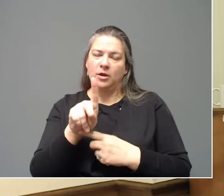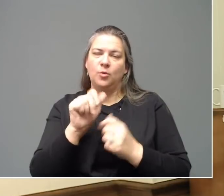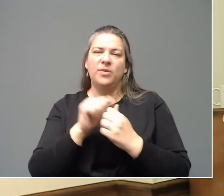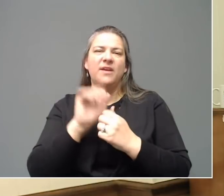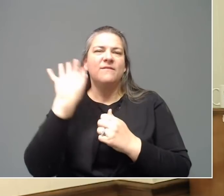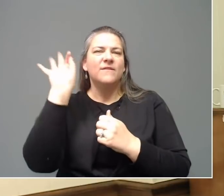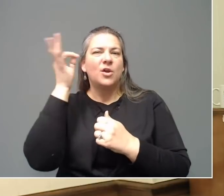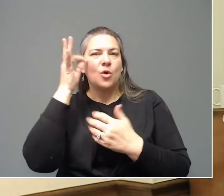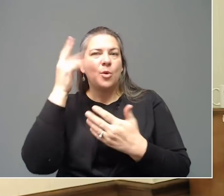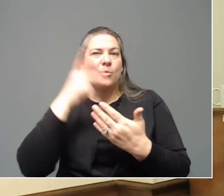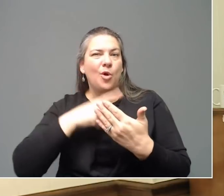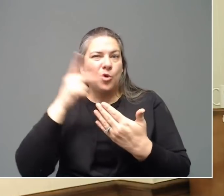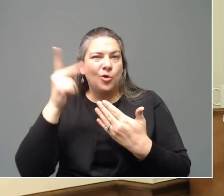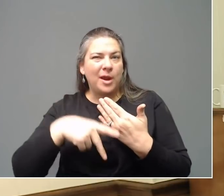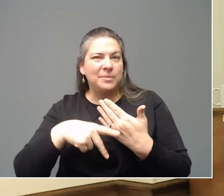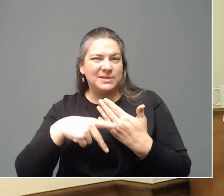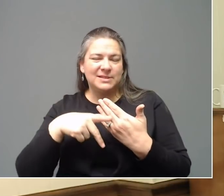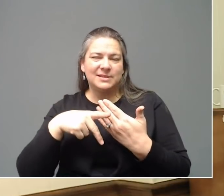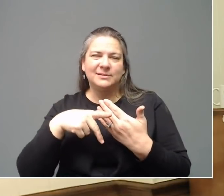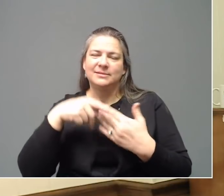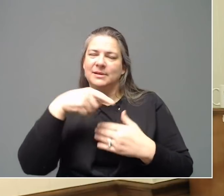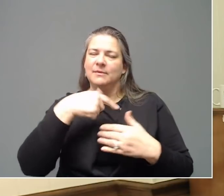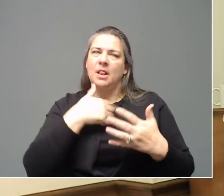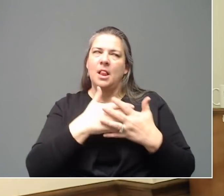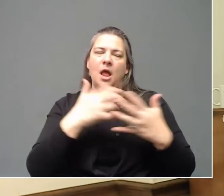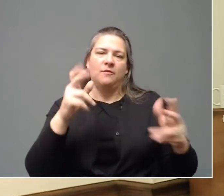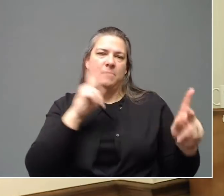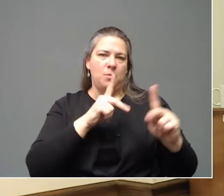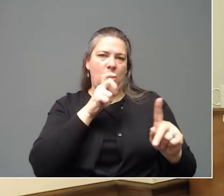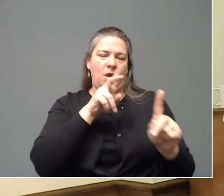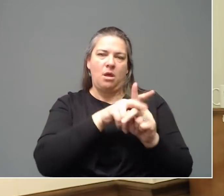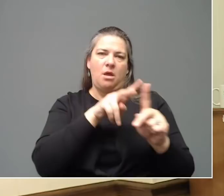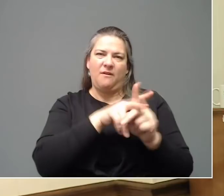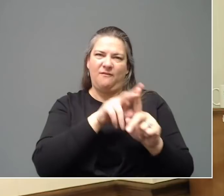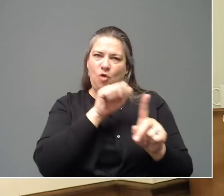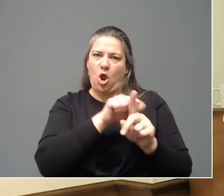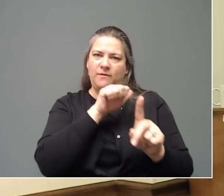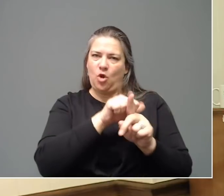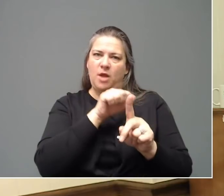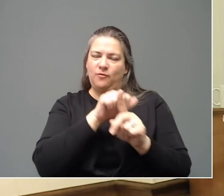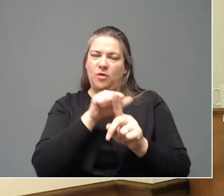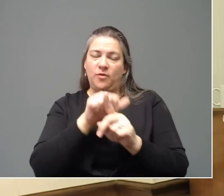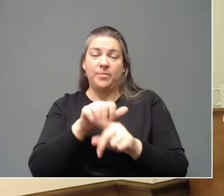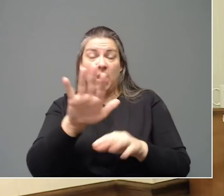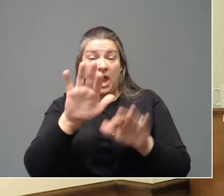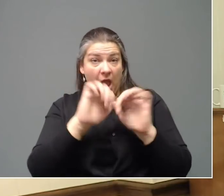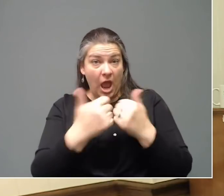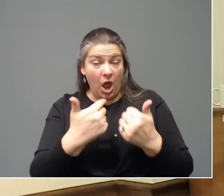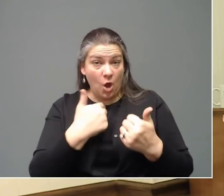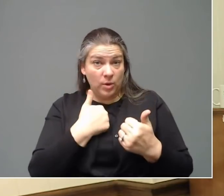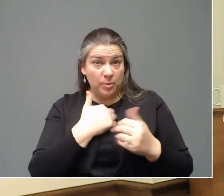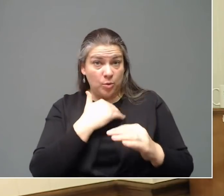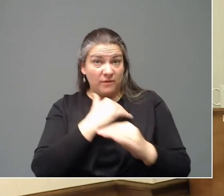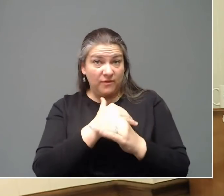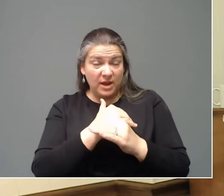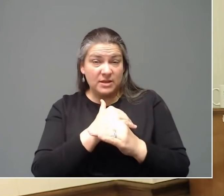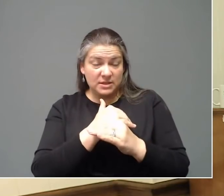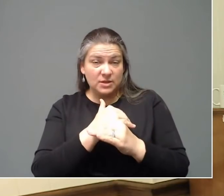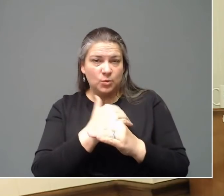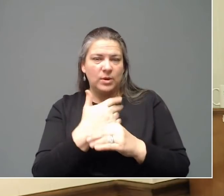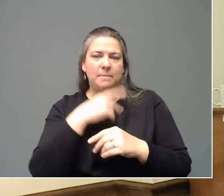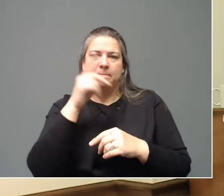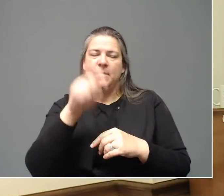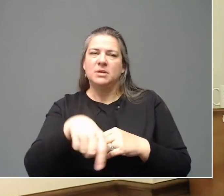during the pandemic. And one of the things that we do to try to prevent that fraud is require some fairly stringent identity